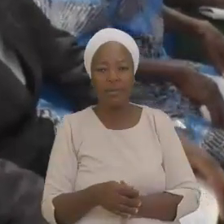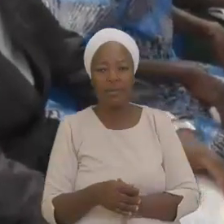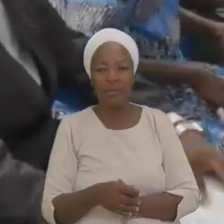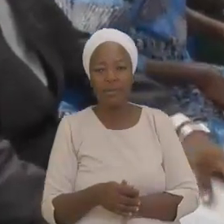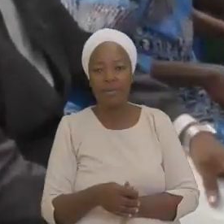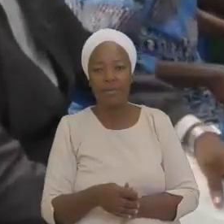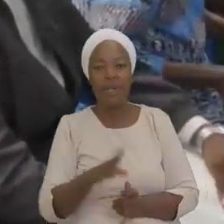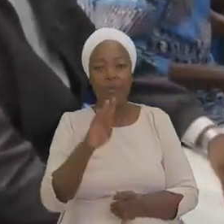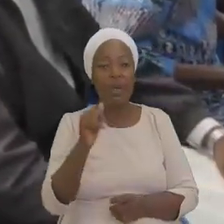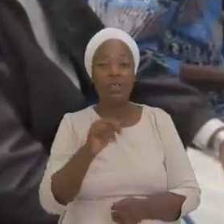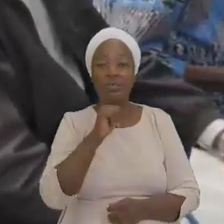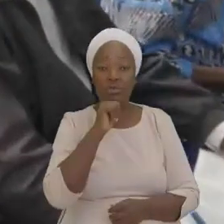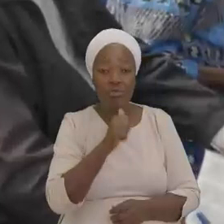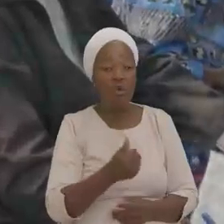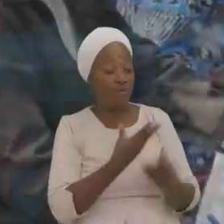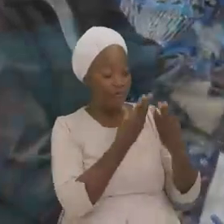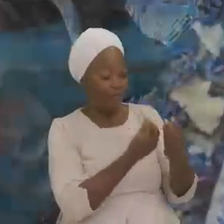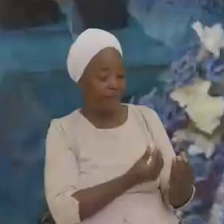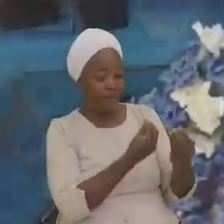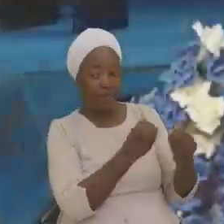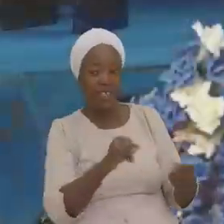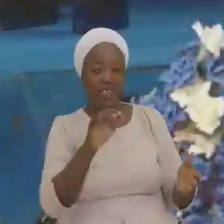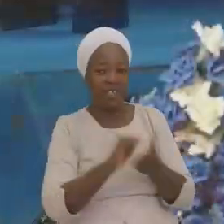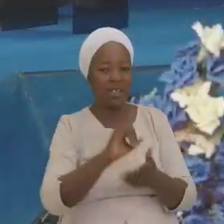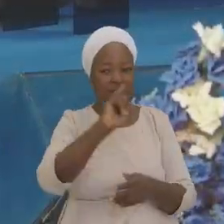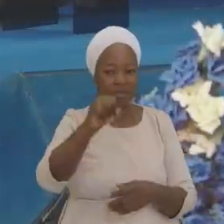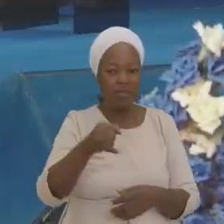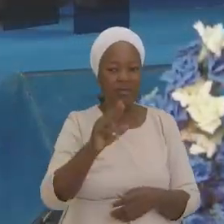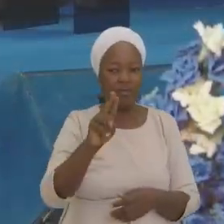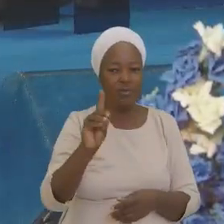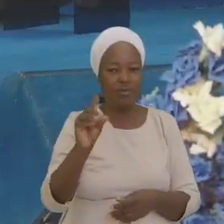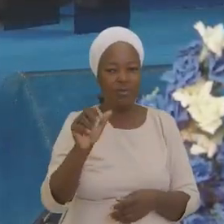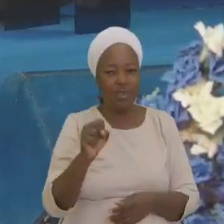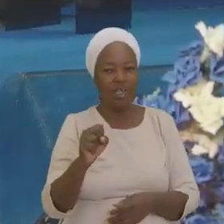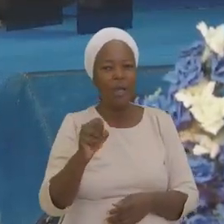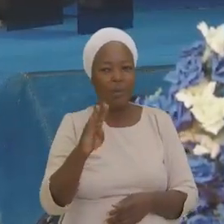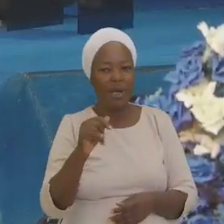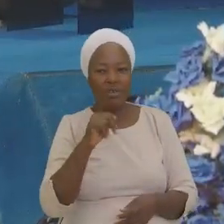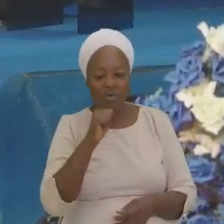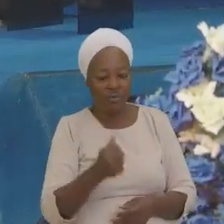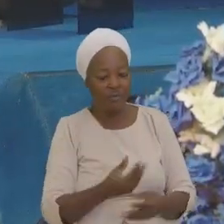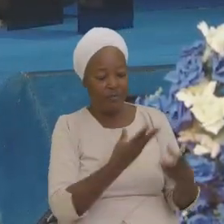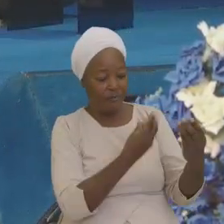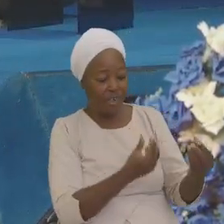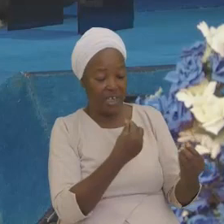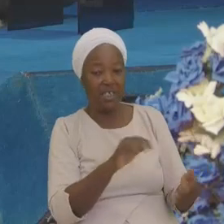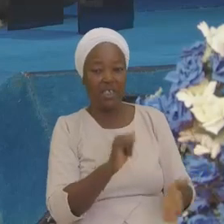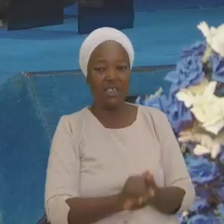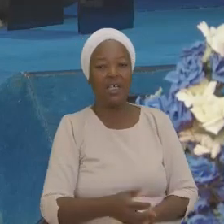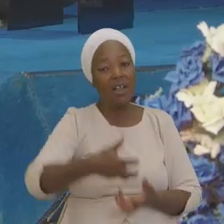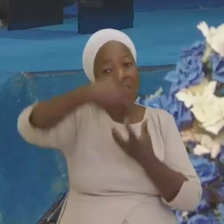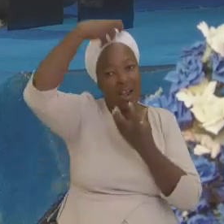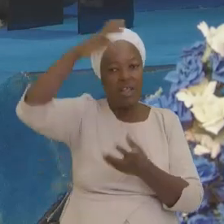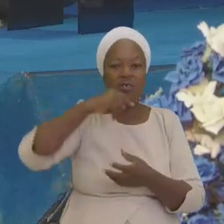By not feeding that Judas, by not feeding that lion, he will die a